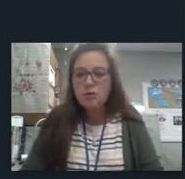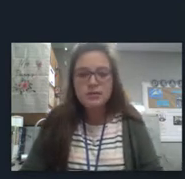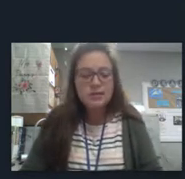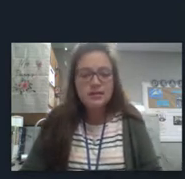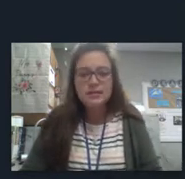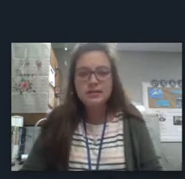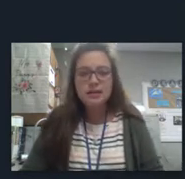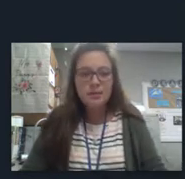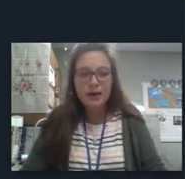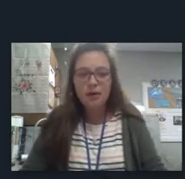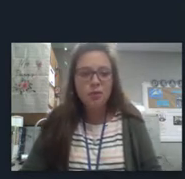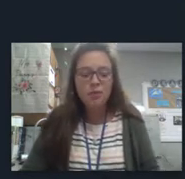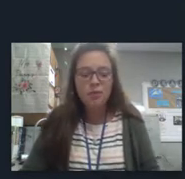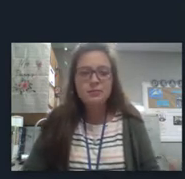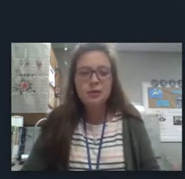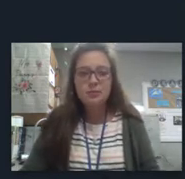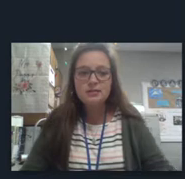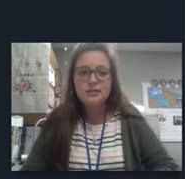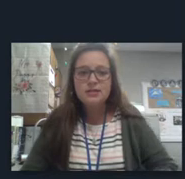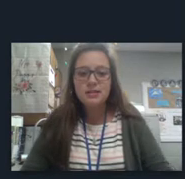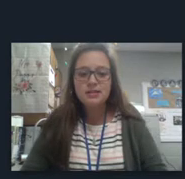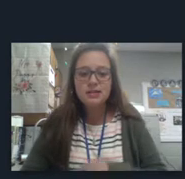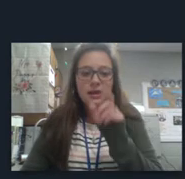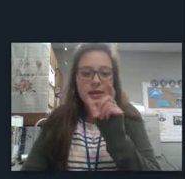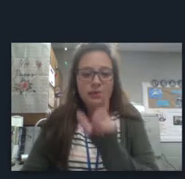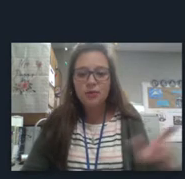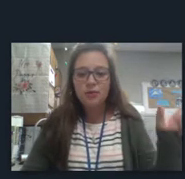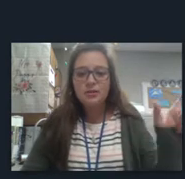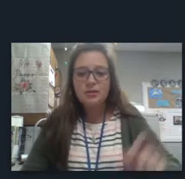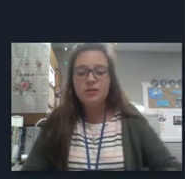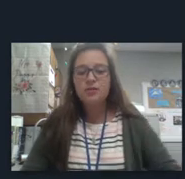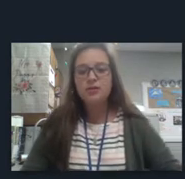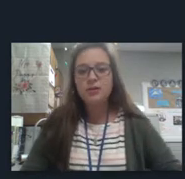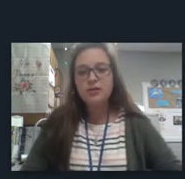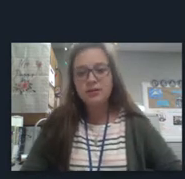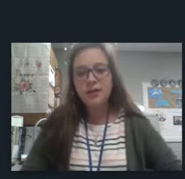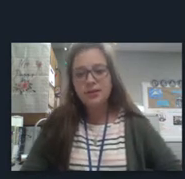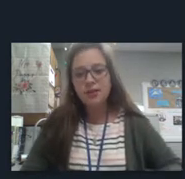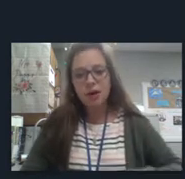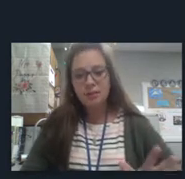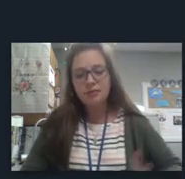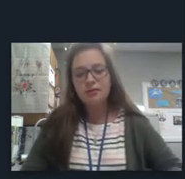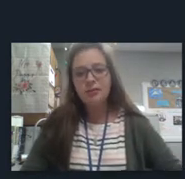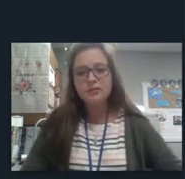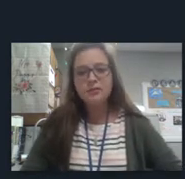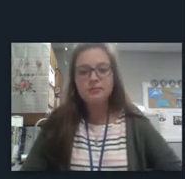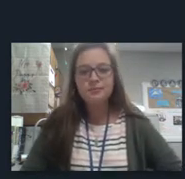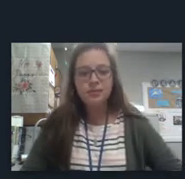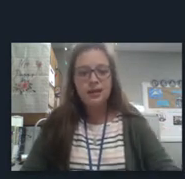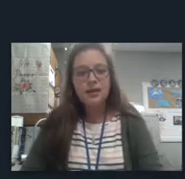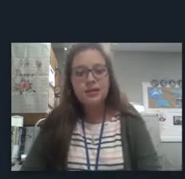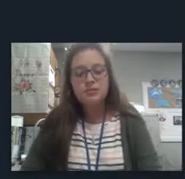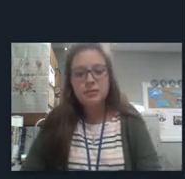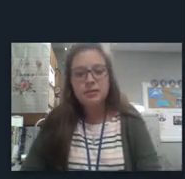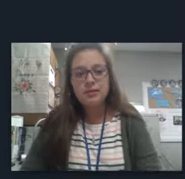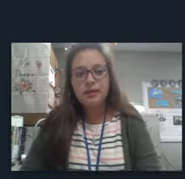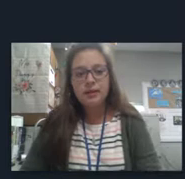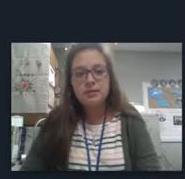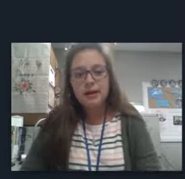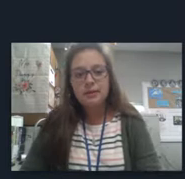whole sentence about? What is the purpose of this sentence? That word is going to go first, and then the comment follows. And so